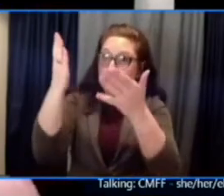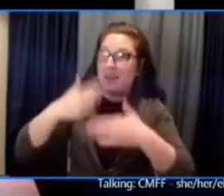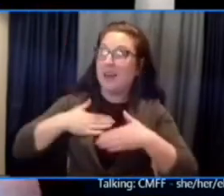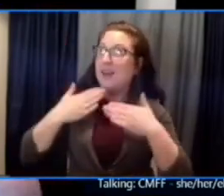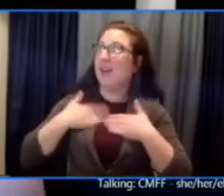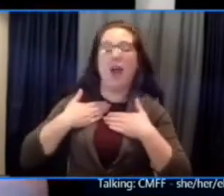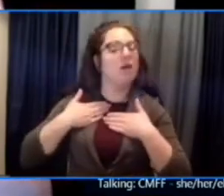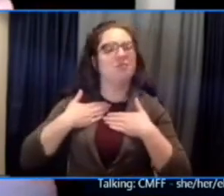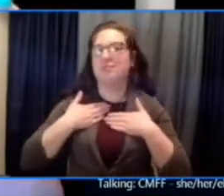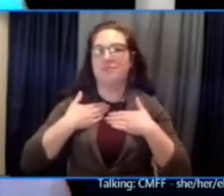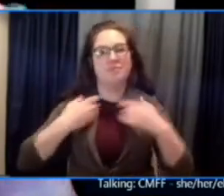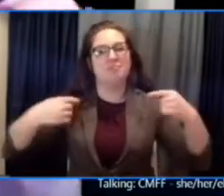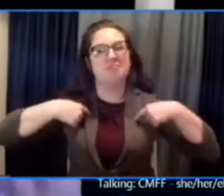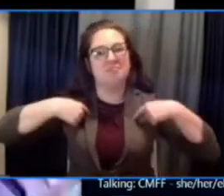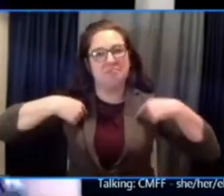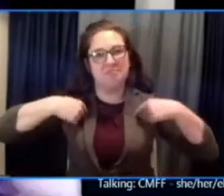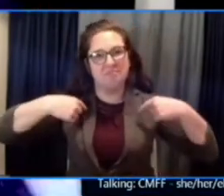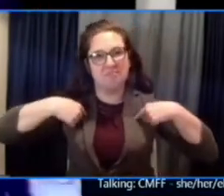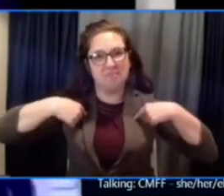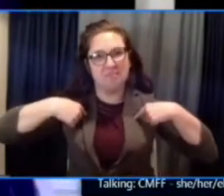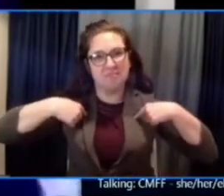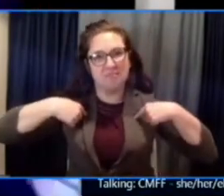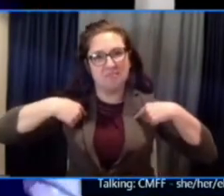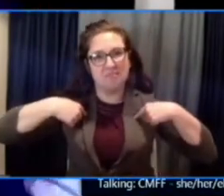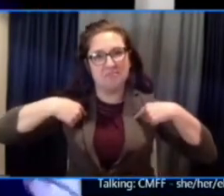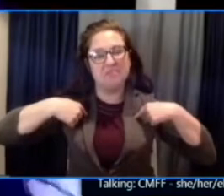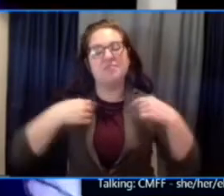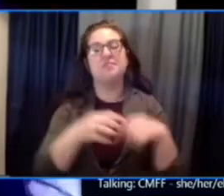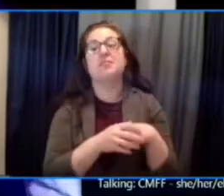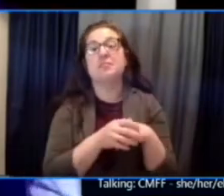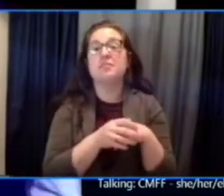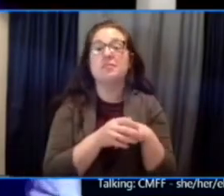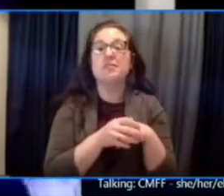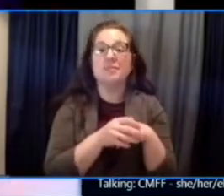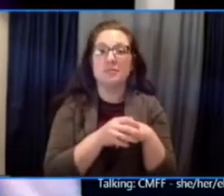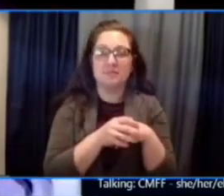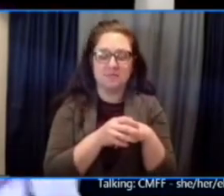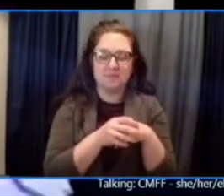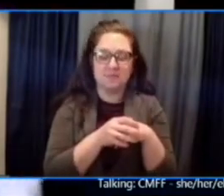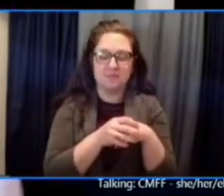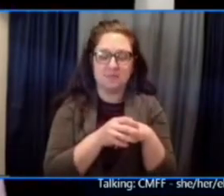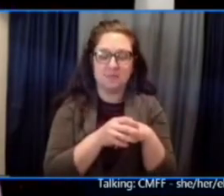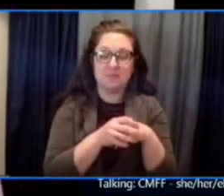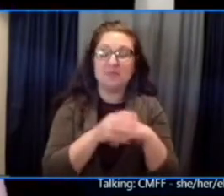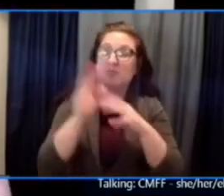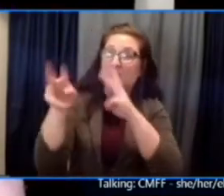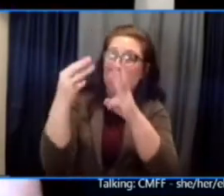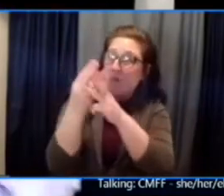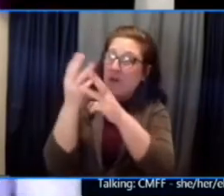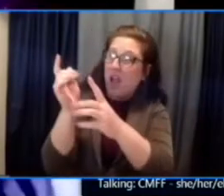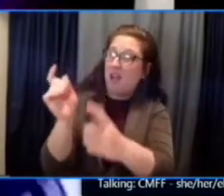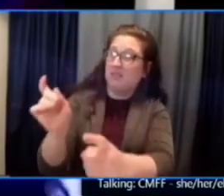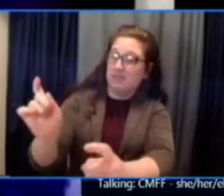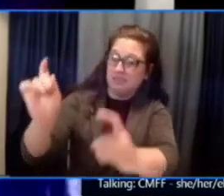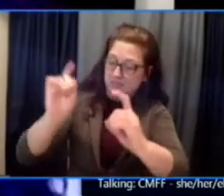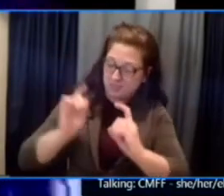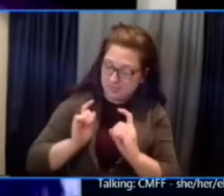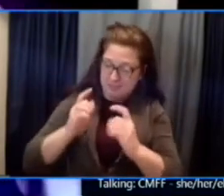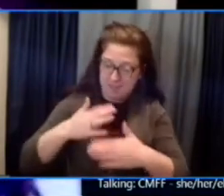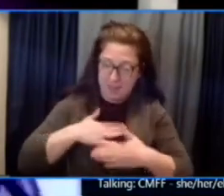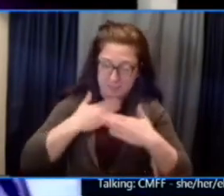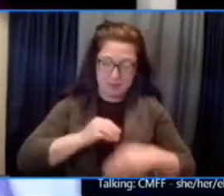I knew we were gonna need to like have a great party because 2020 already in February had been a